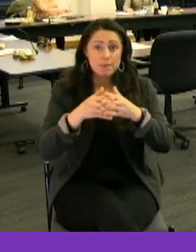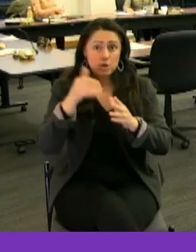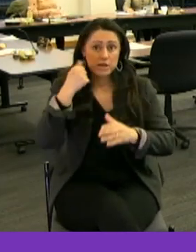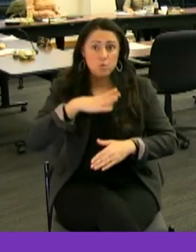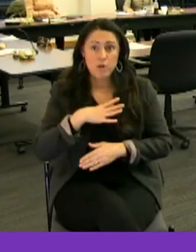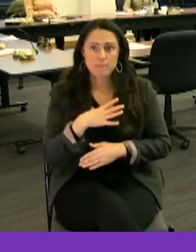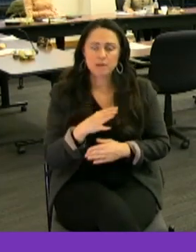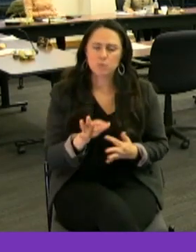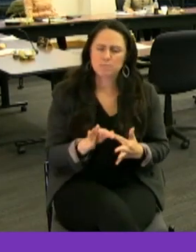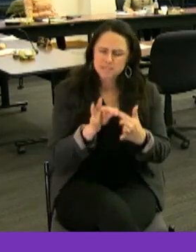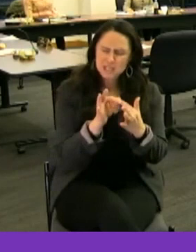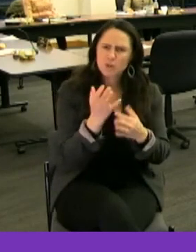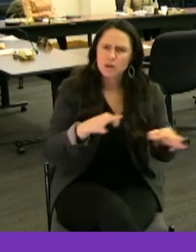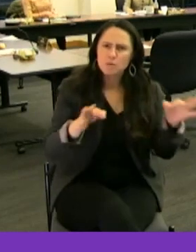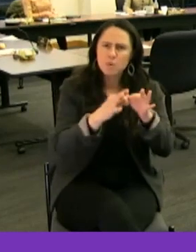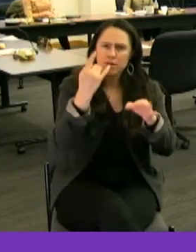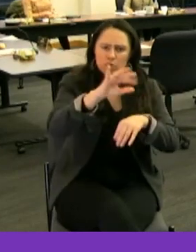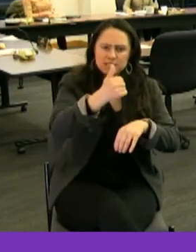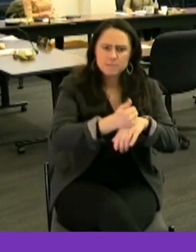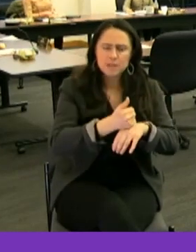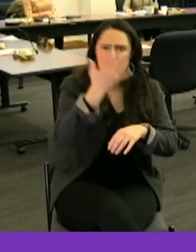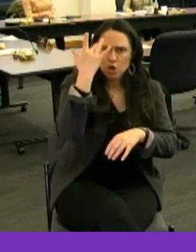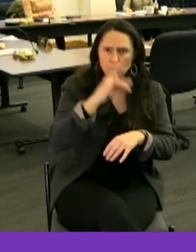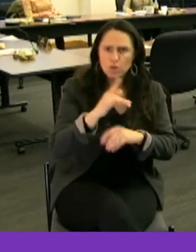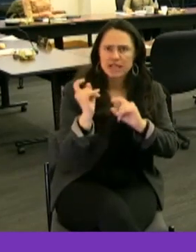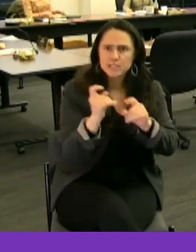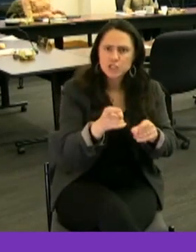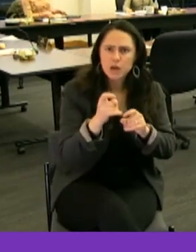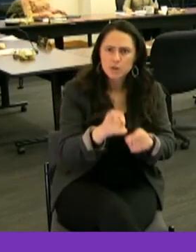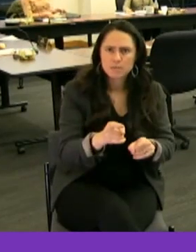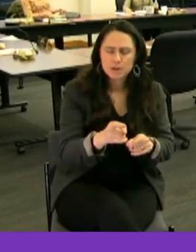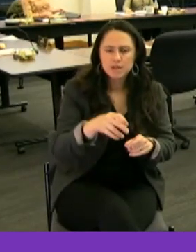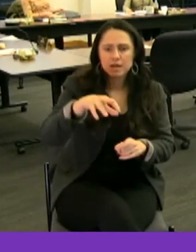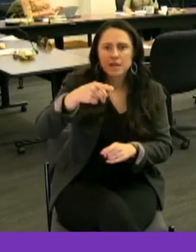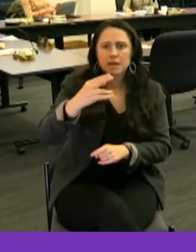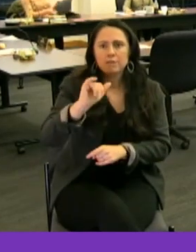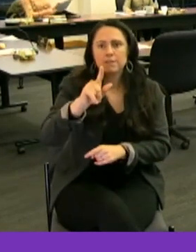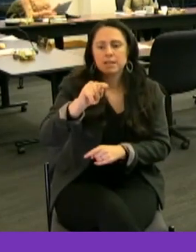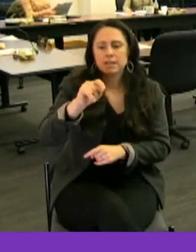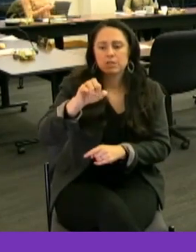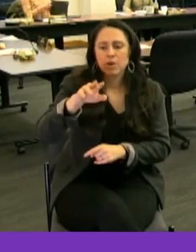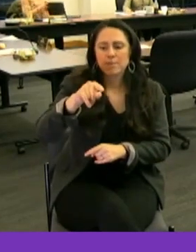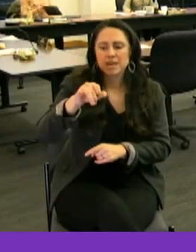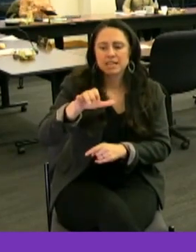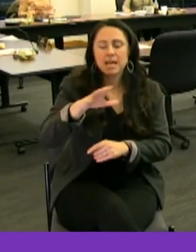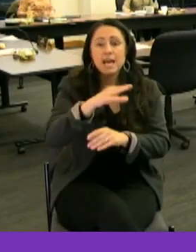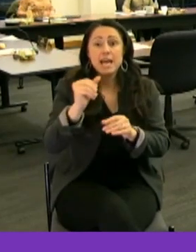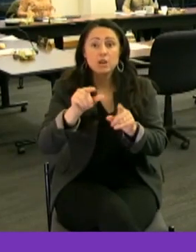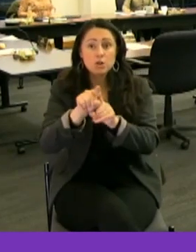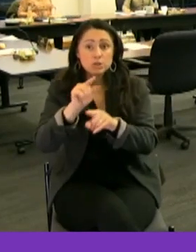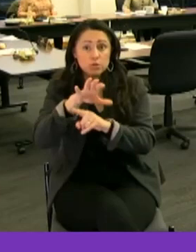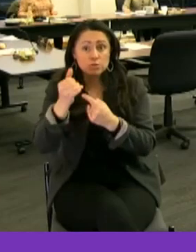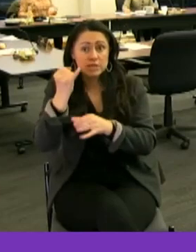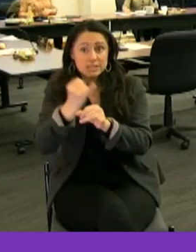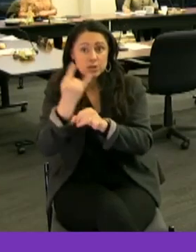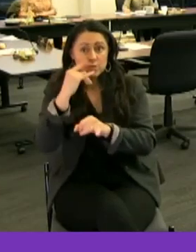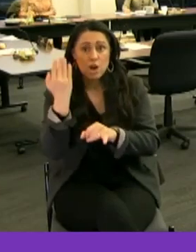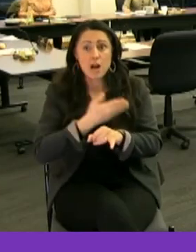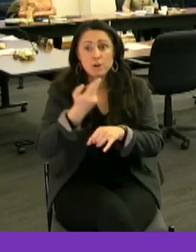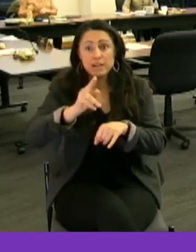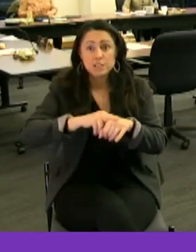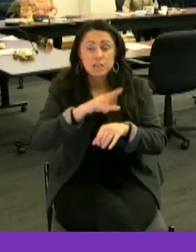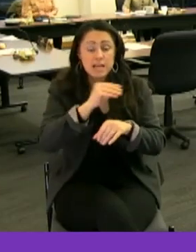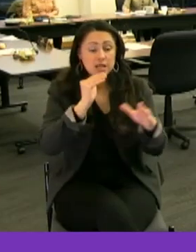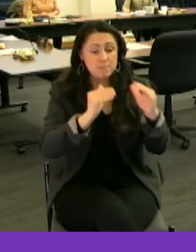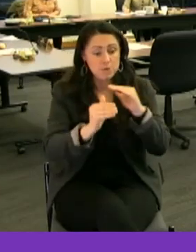women were particularly important in the establishment of early charitable, philanthropic, and cultural institutions in our nation and community.